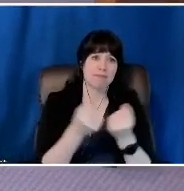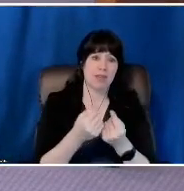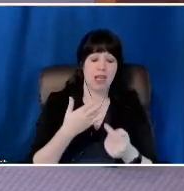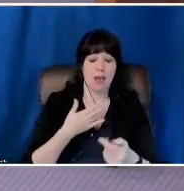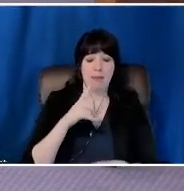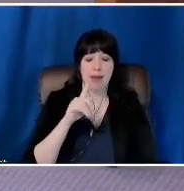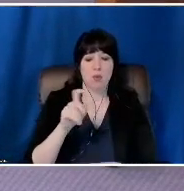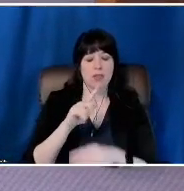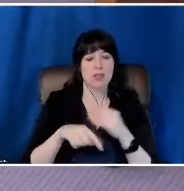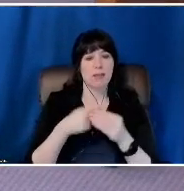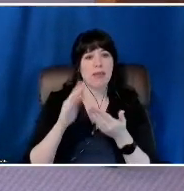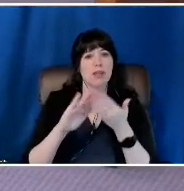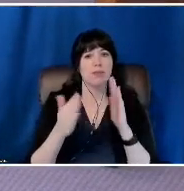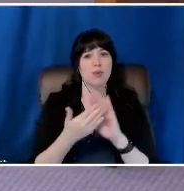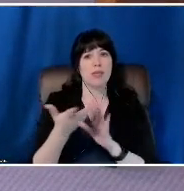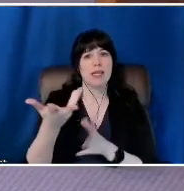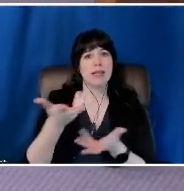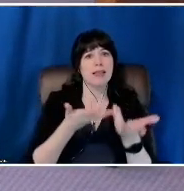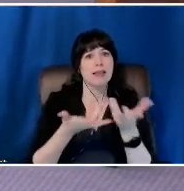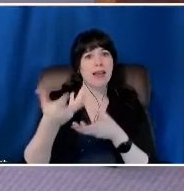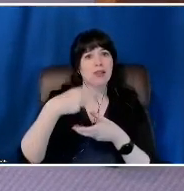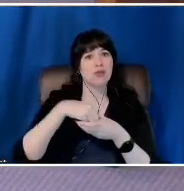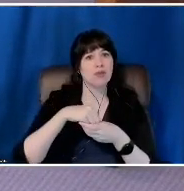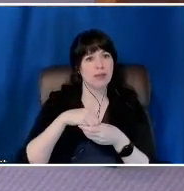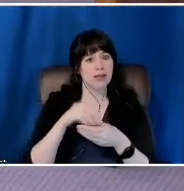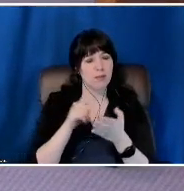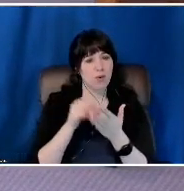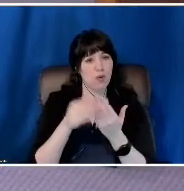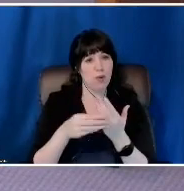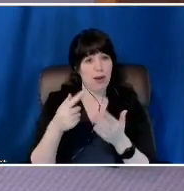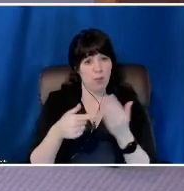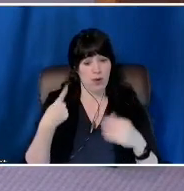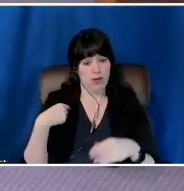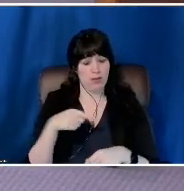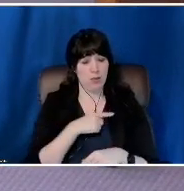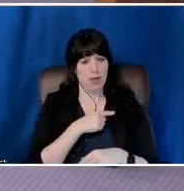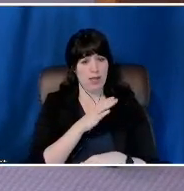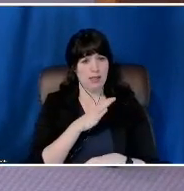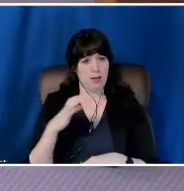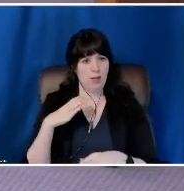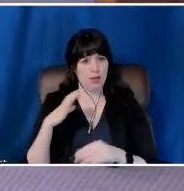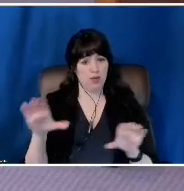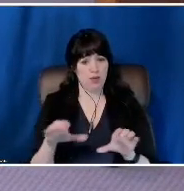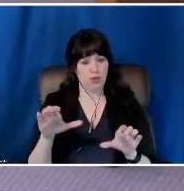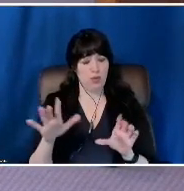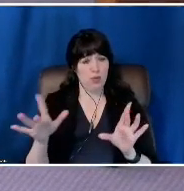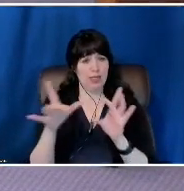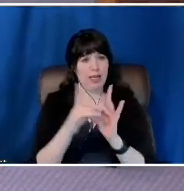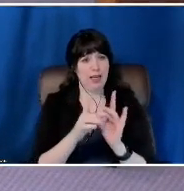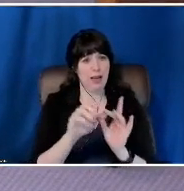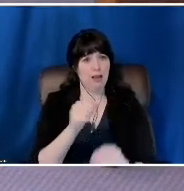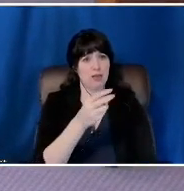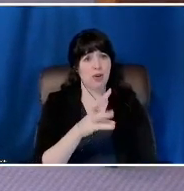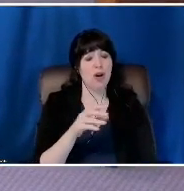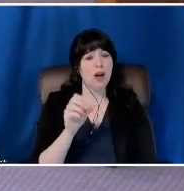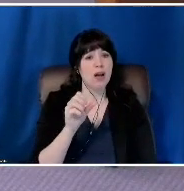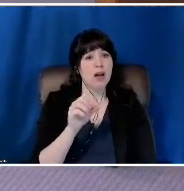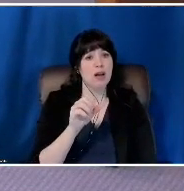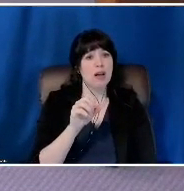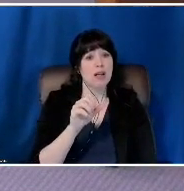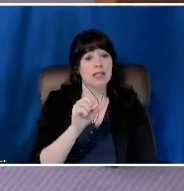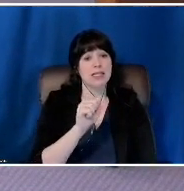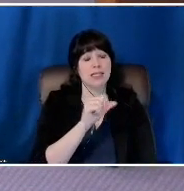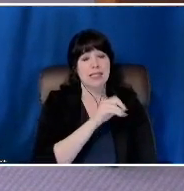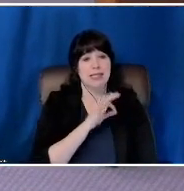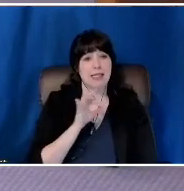program. What can we as commissioners do to connect Shaw staff to members of the